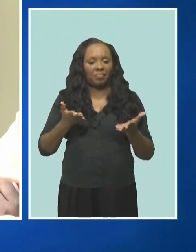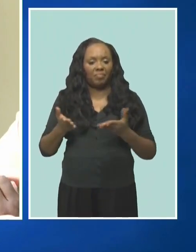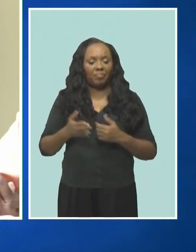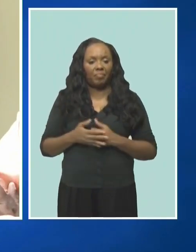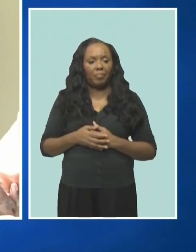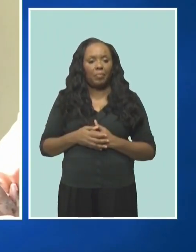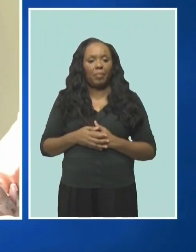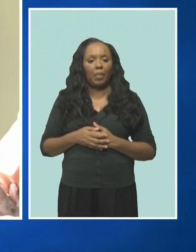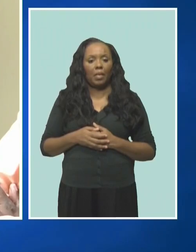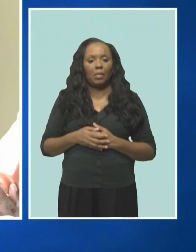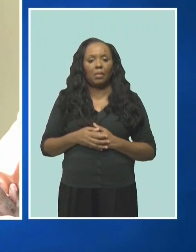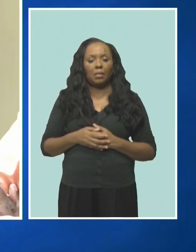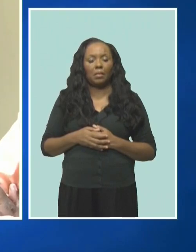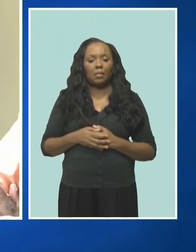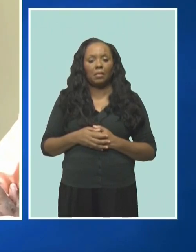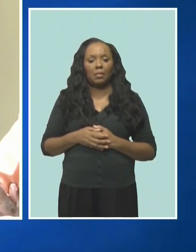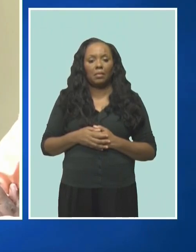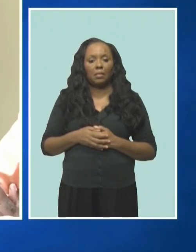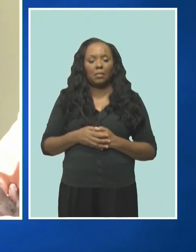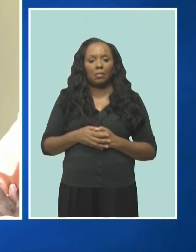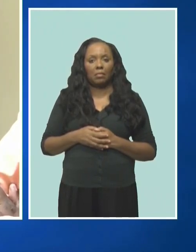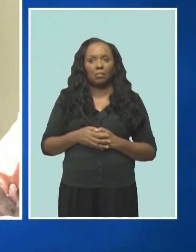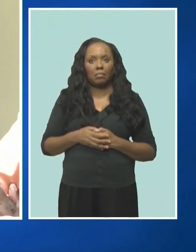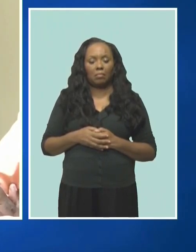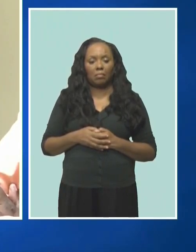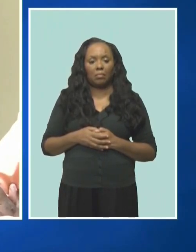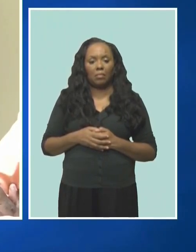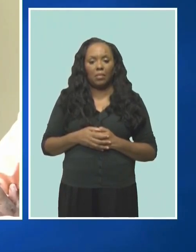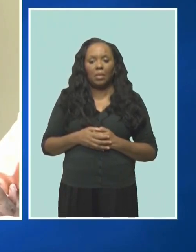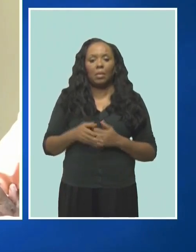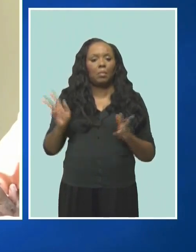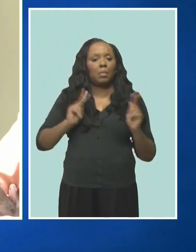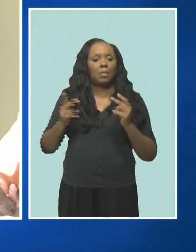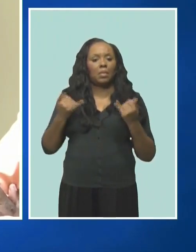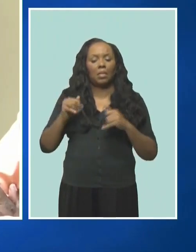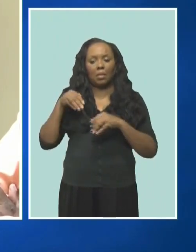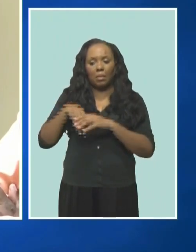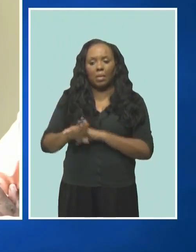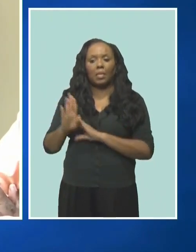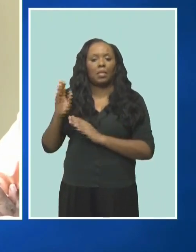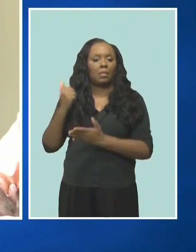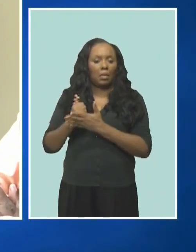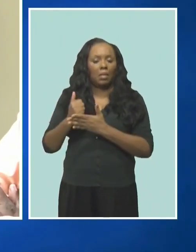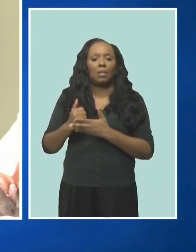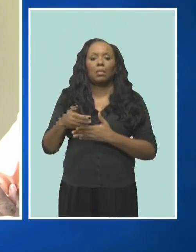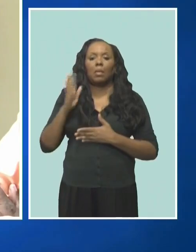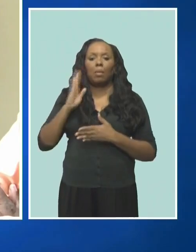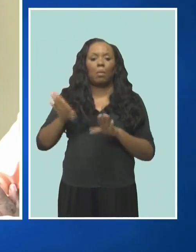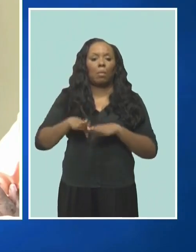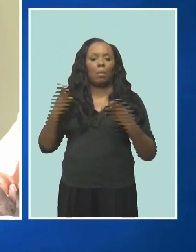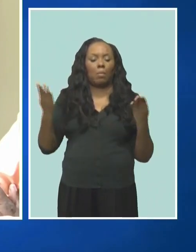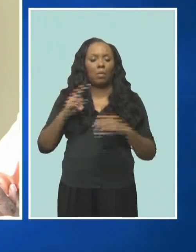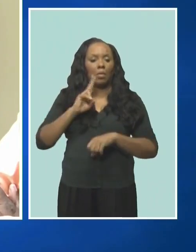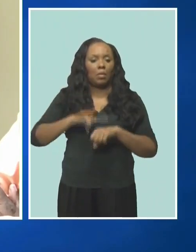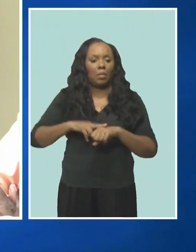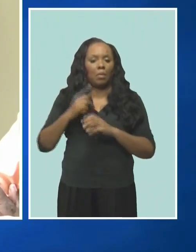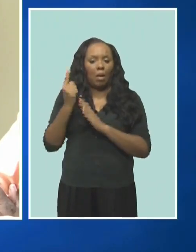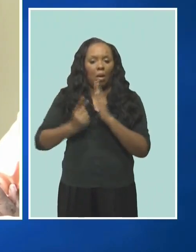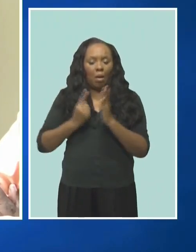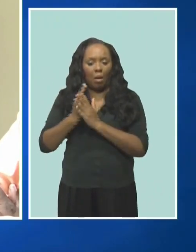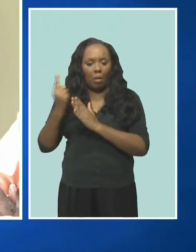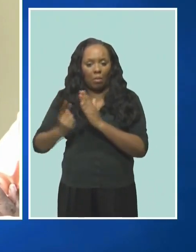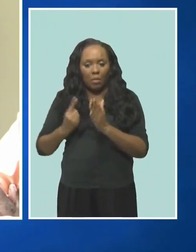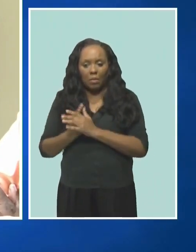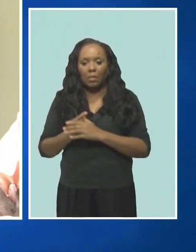not in any way moving away from in-branch transactions. We're still going to have our branches open at the regular hours, still our ATMs